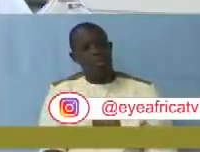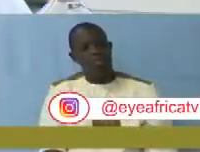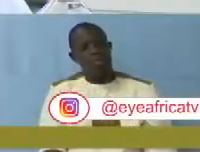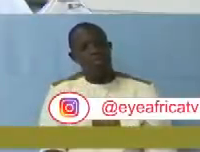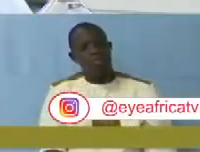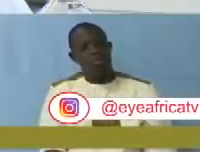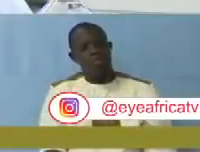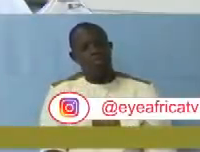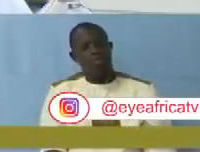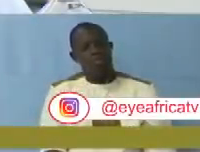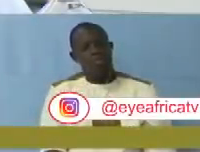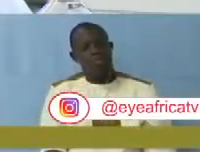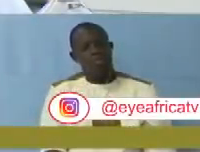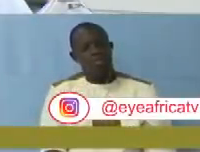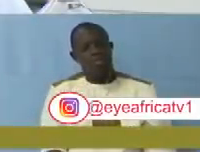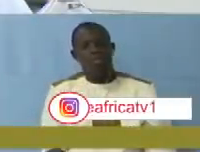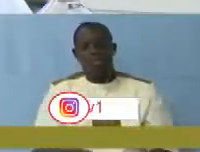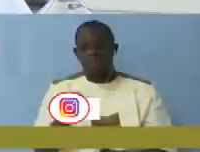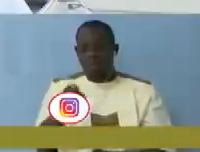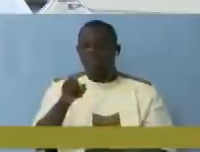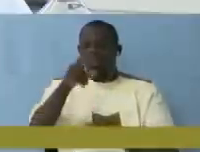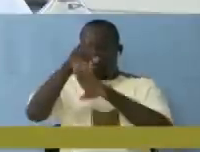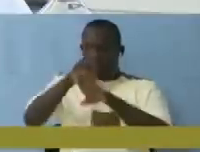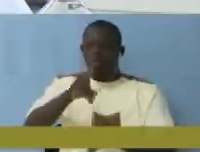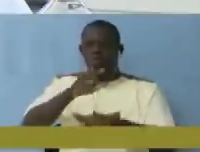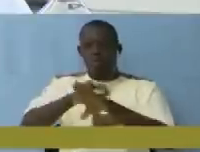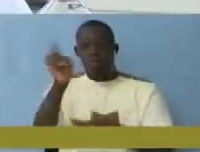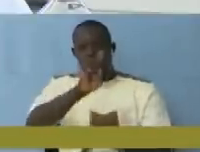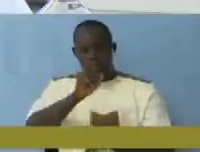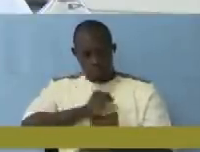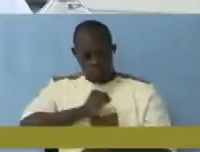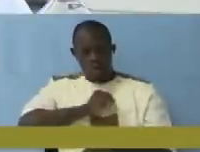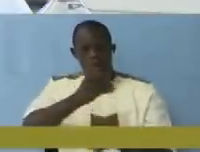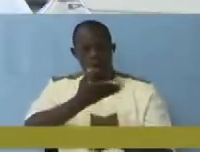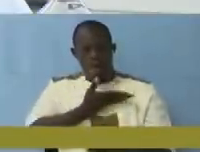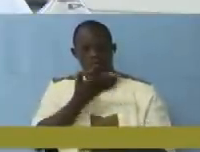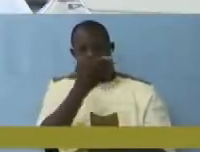That depends on what they have.